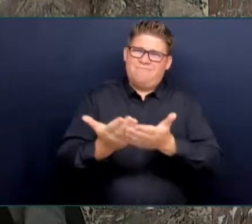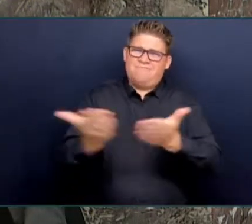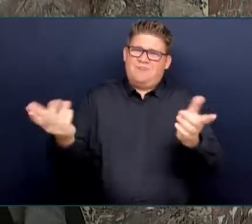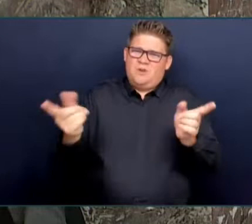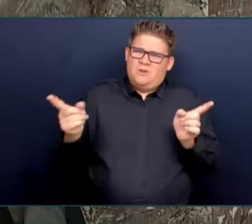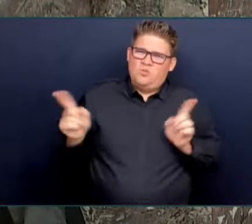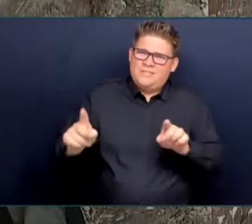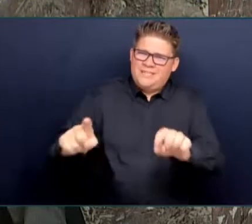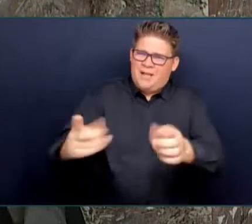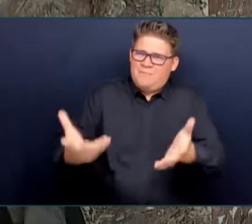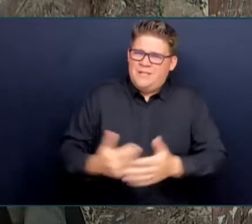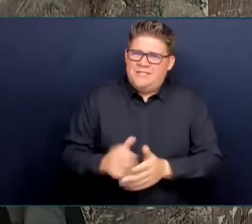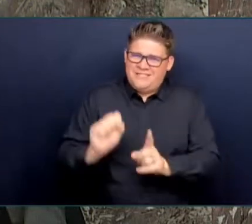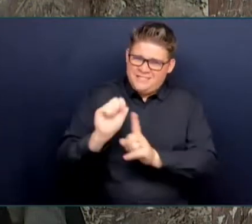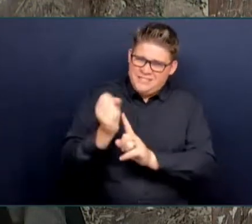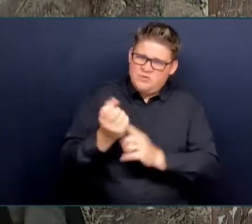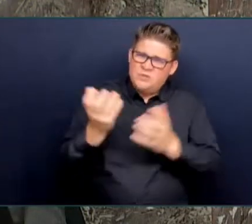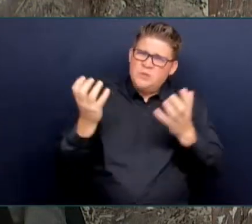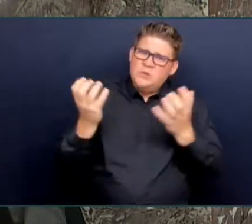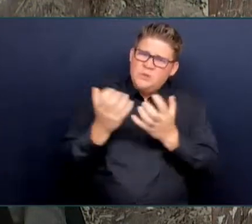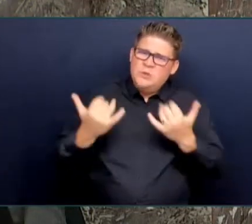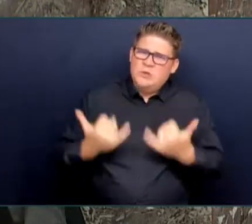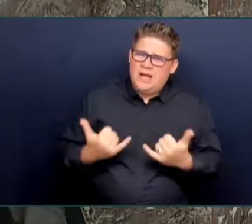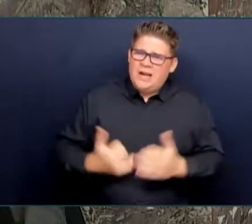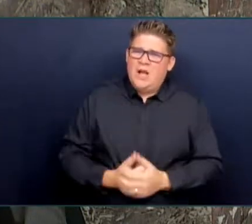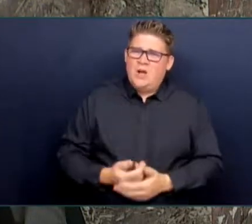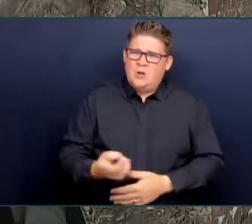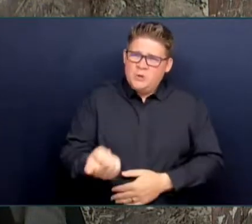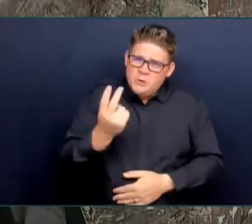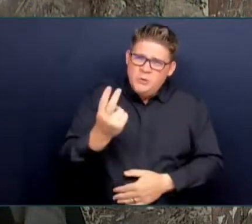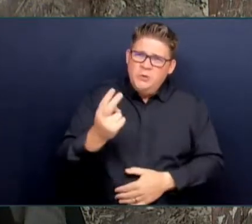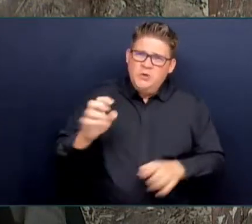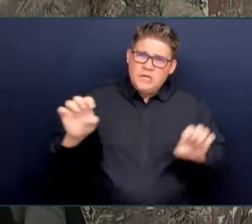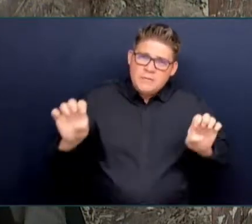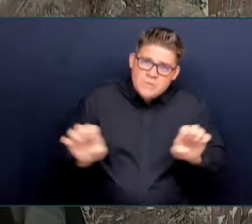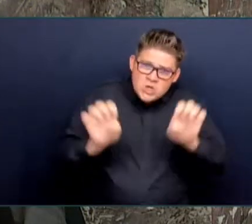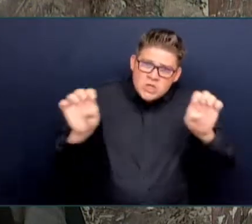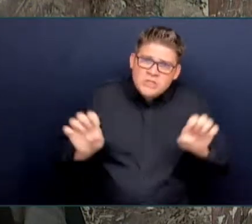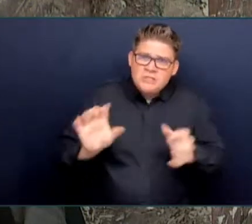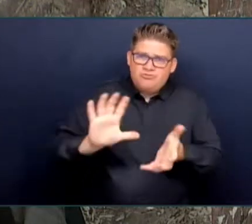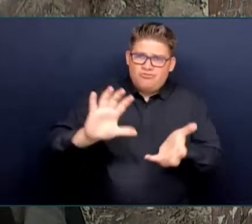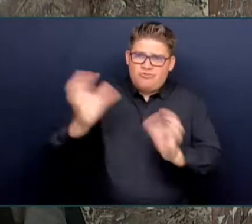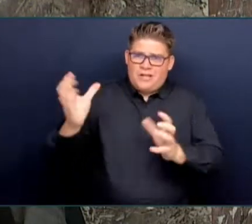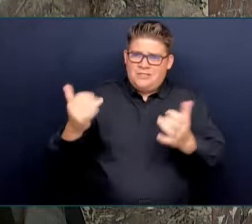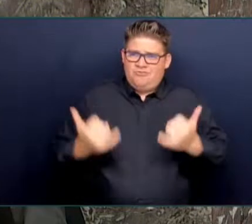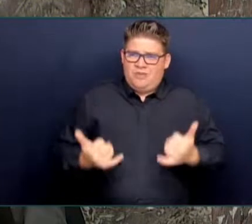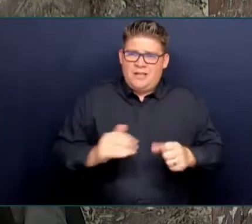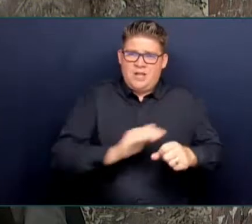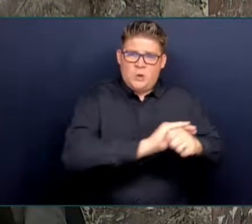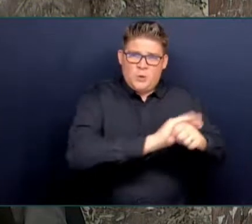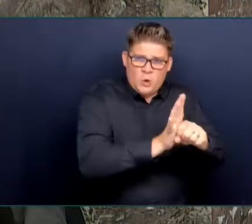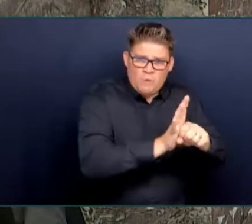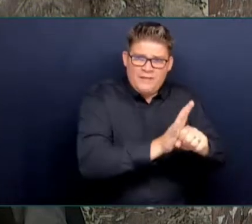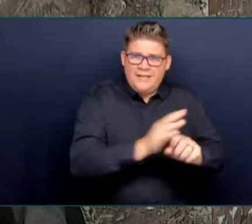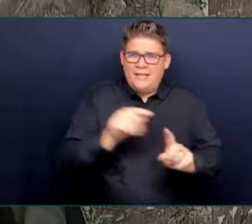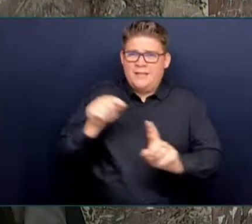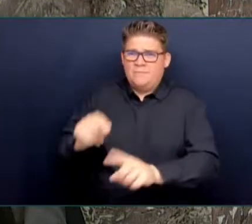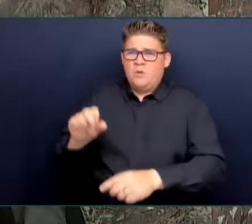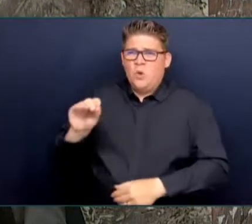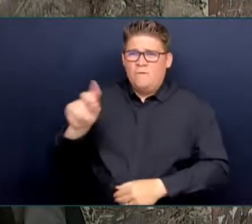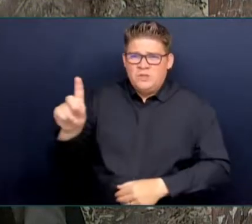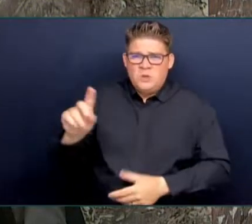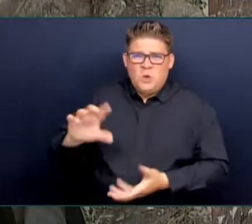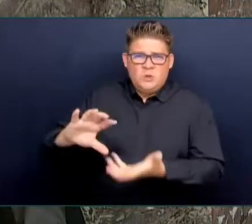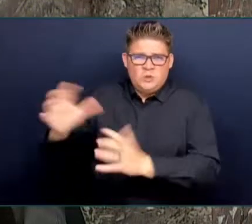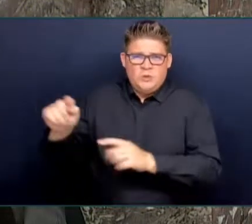we are delivering, and Honourable Speaker, Honourable Speaker, I guess, Members, please.